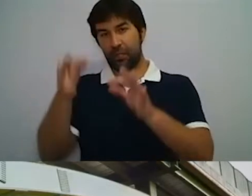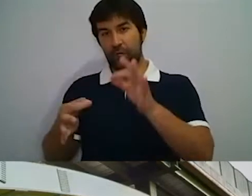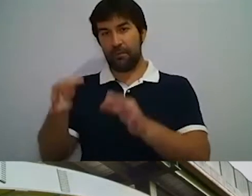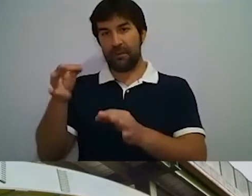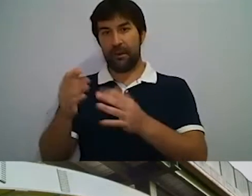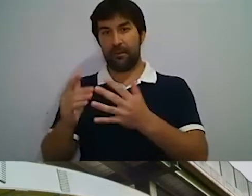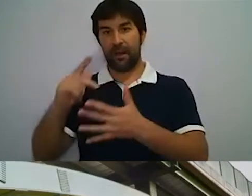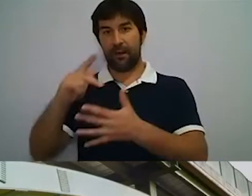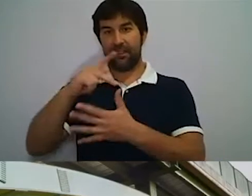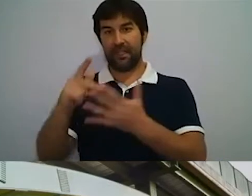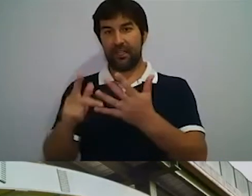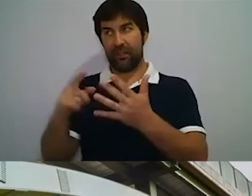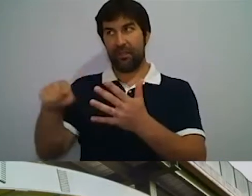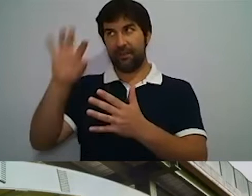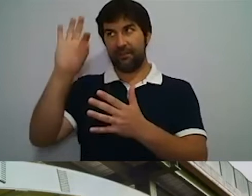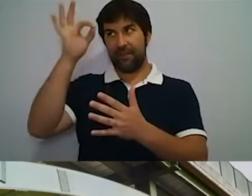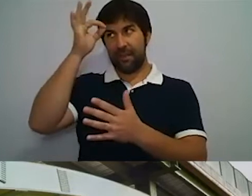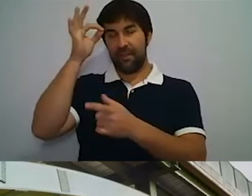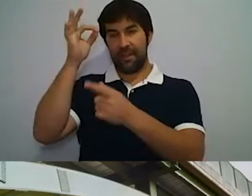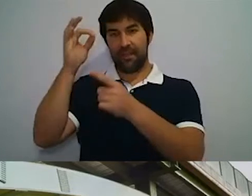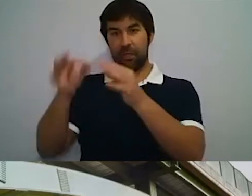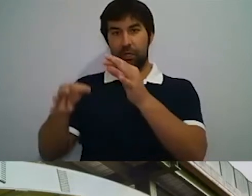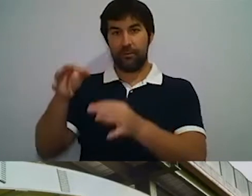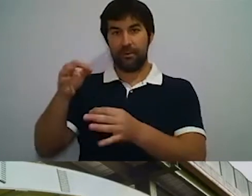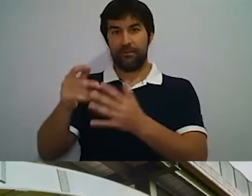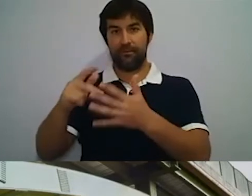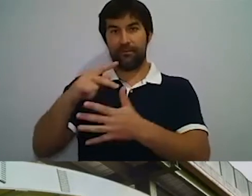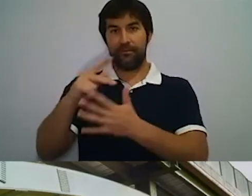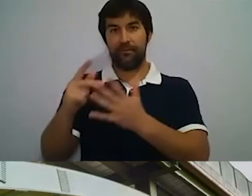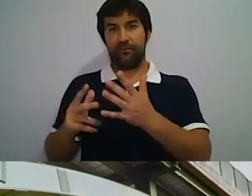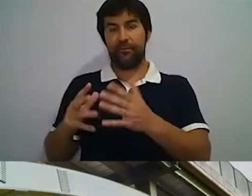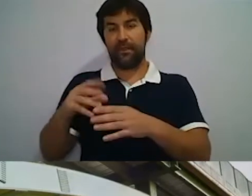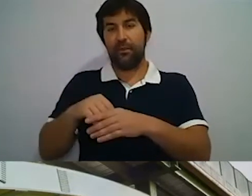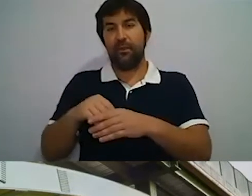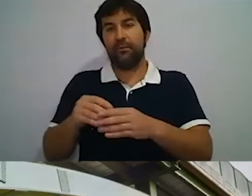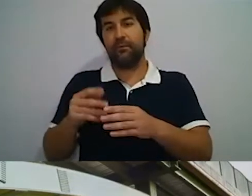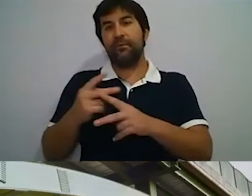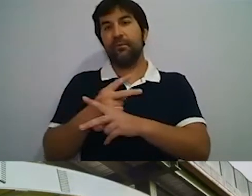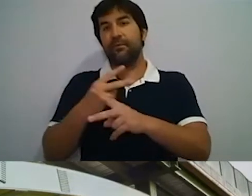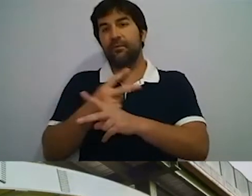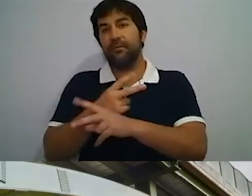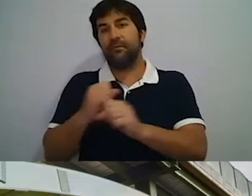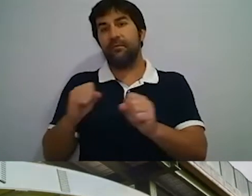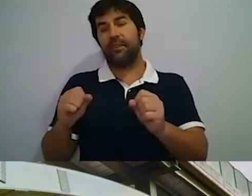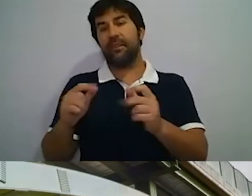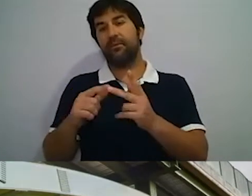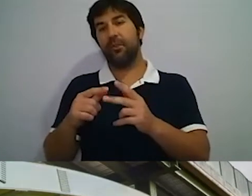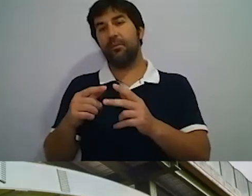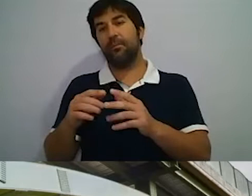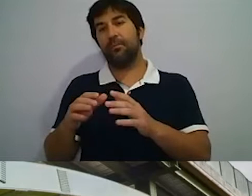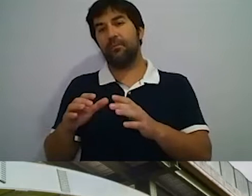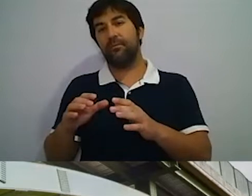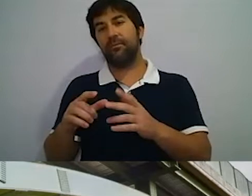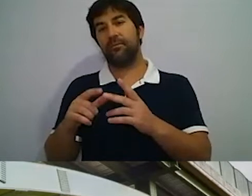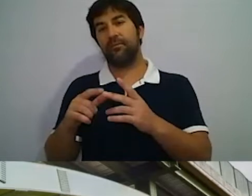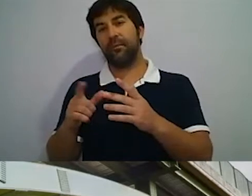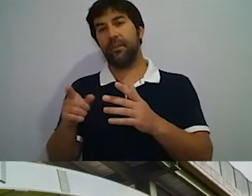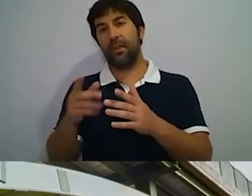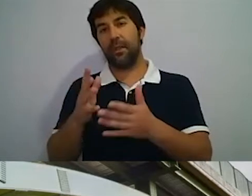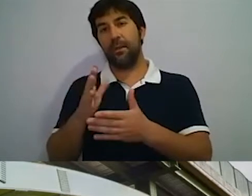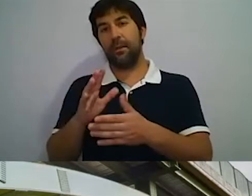facilities, grocery stores, health facilities, other critical destinations that we want to make sure that people have that very